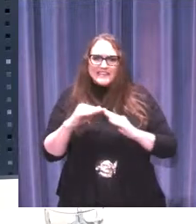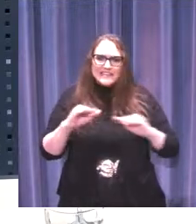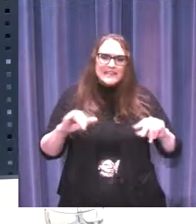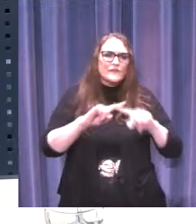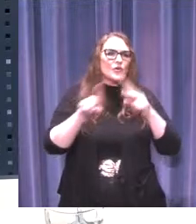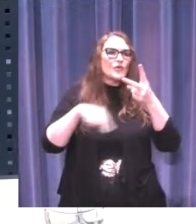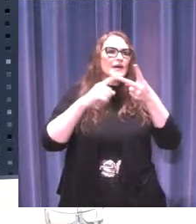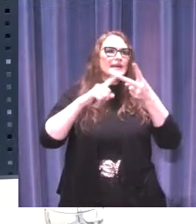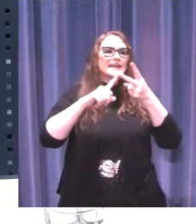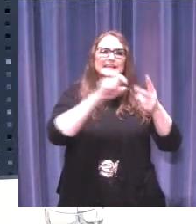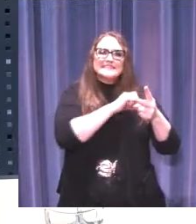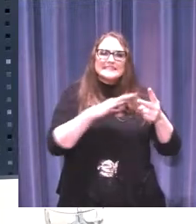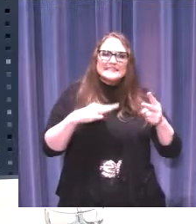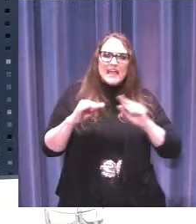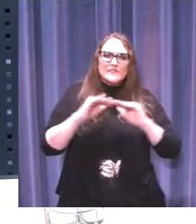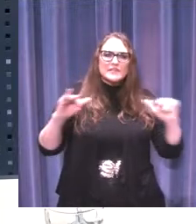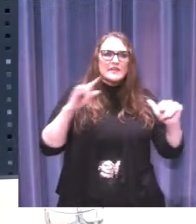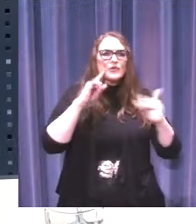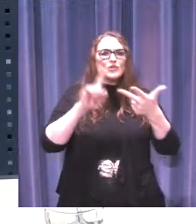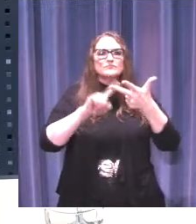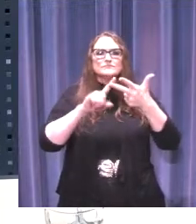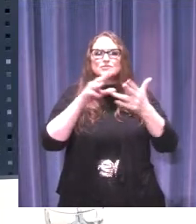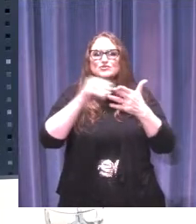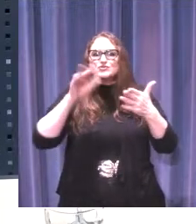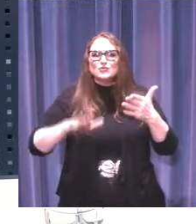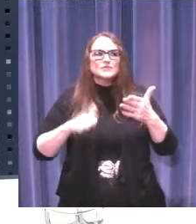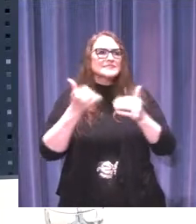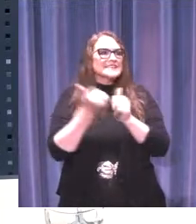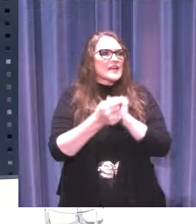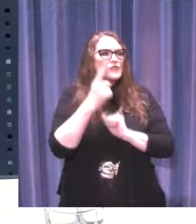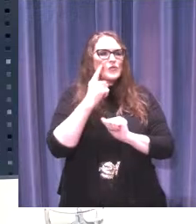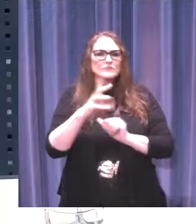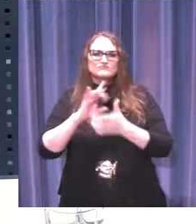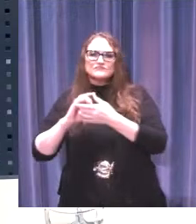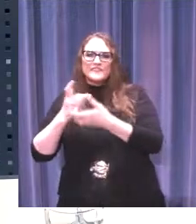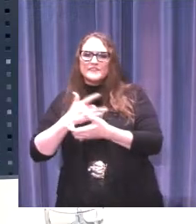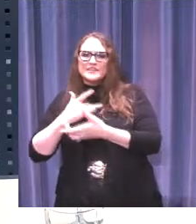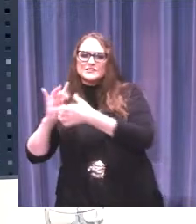level and with students, that everyone has a sense of belonging